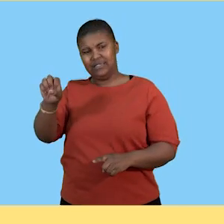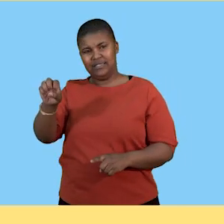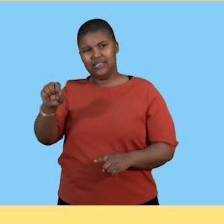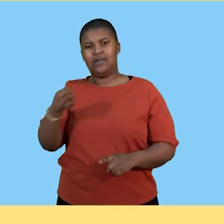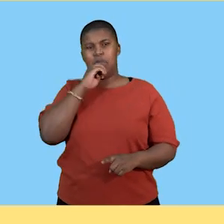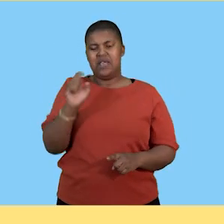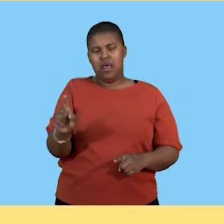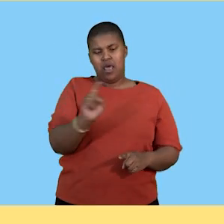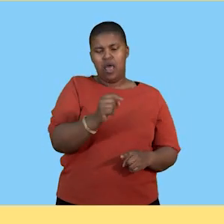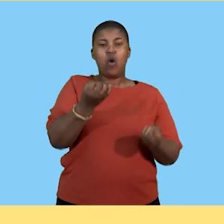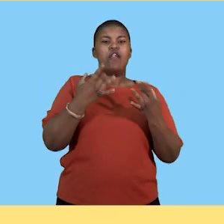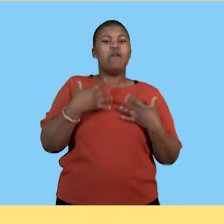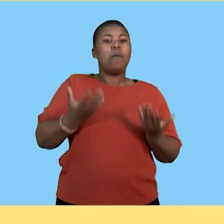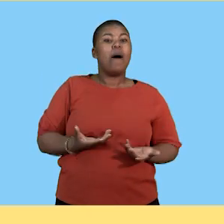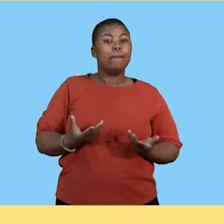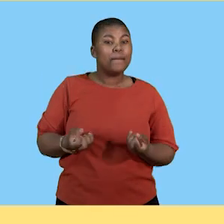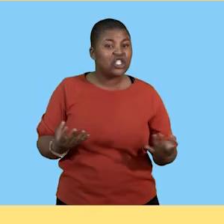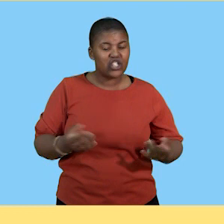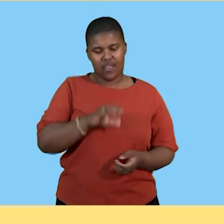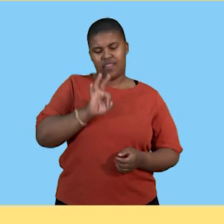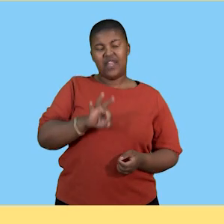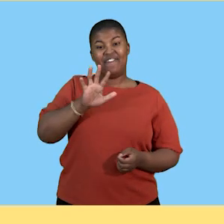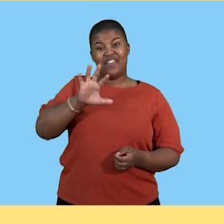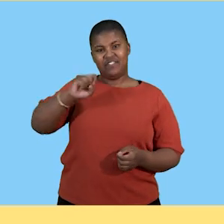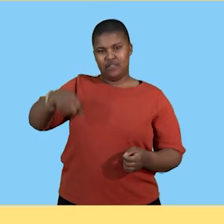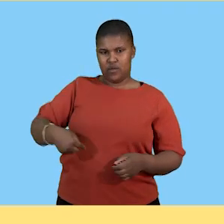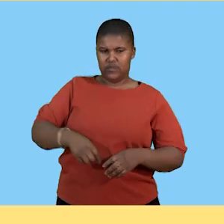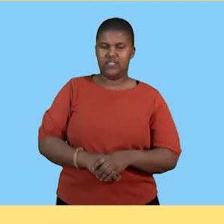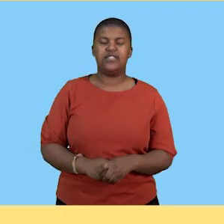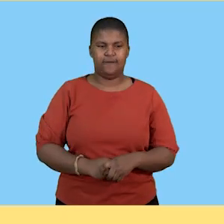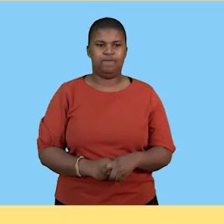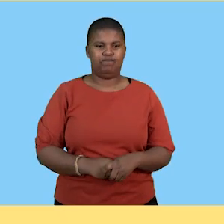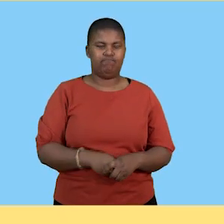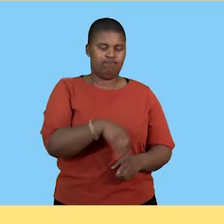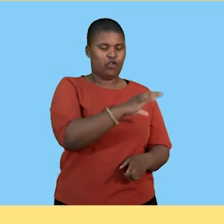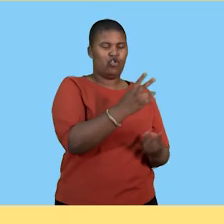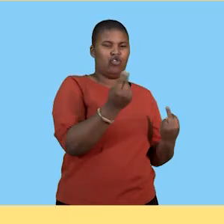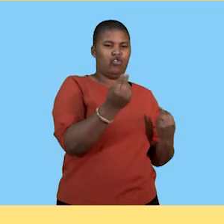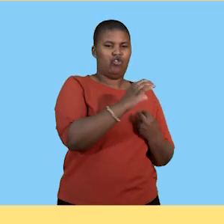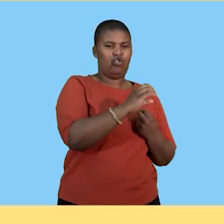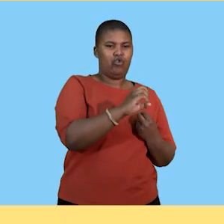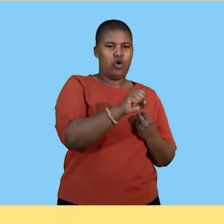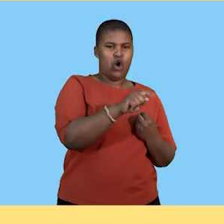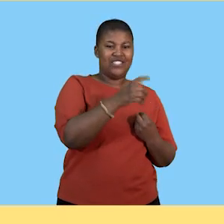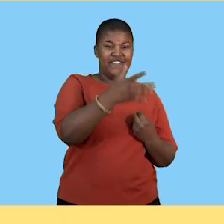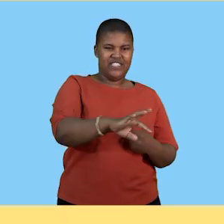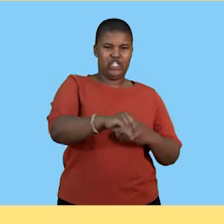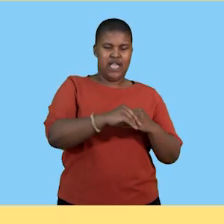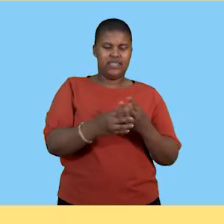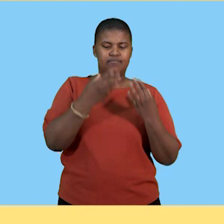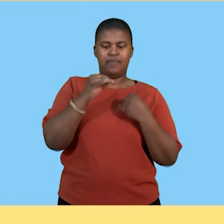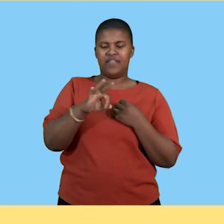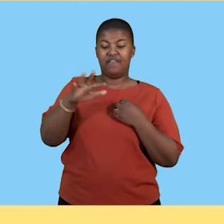160, and it will now give me my 350,000. That becomes the cost at the